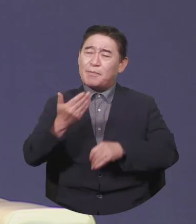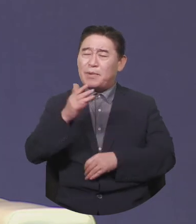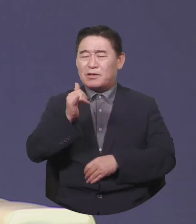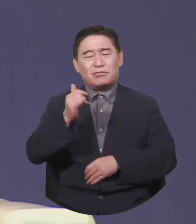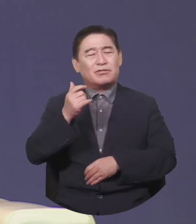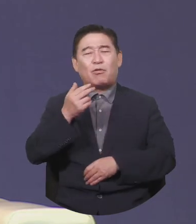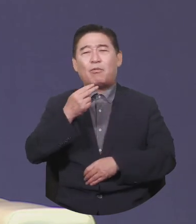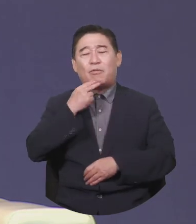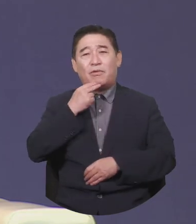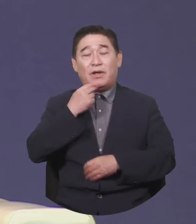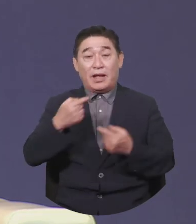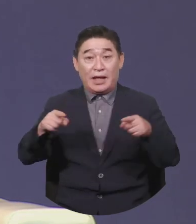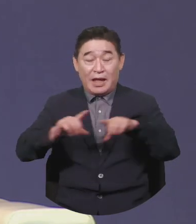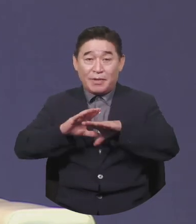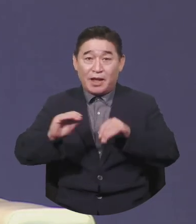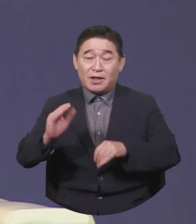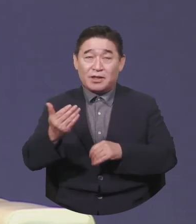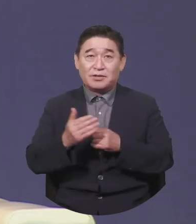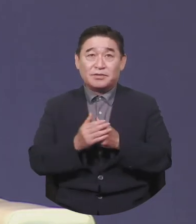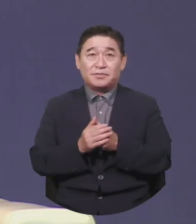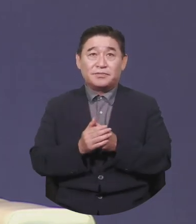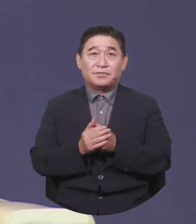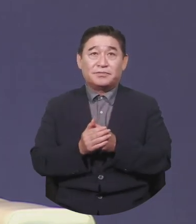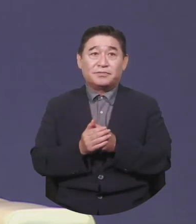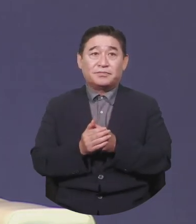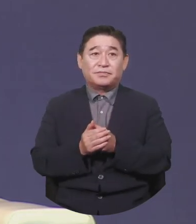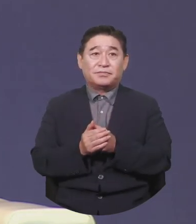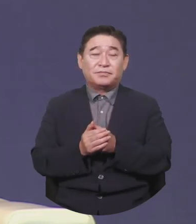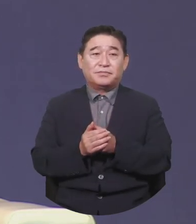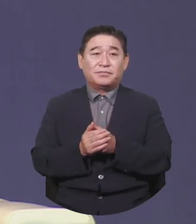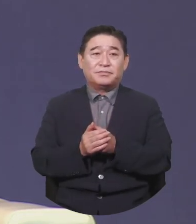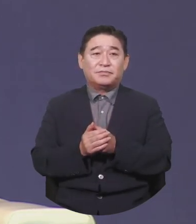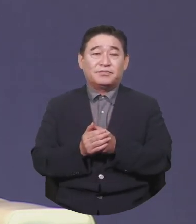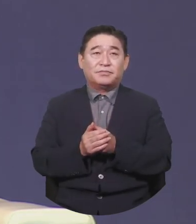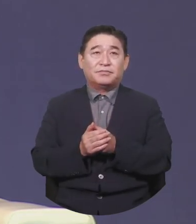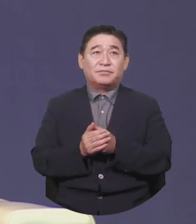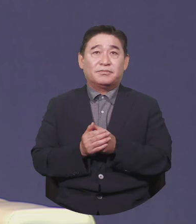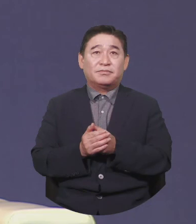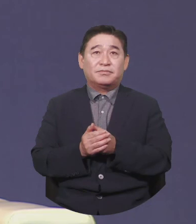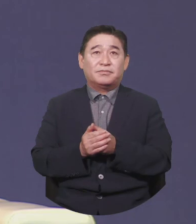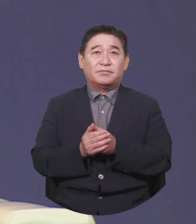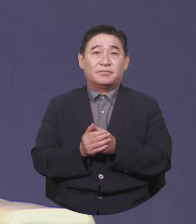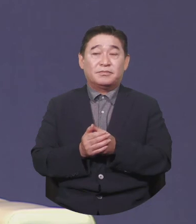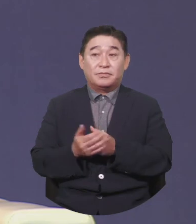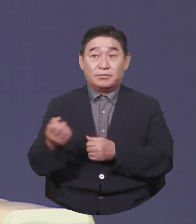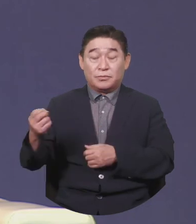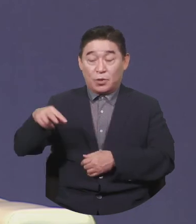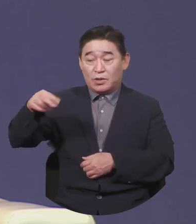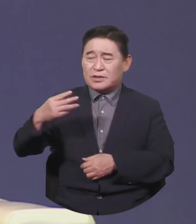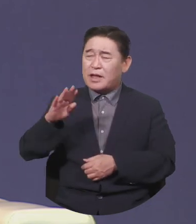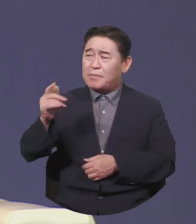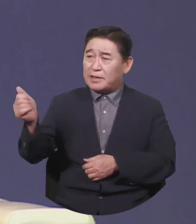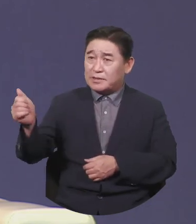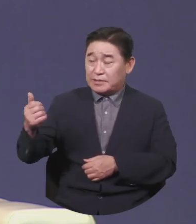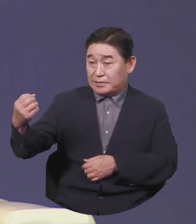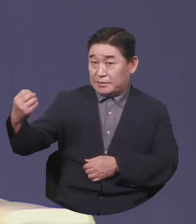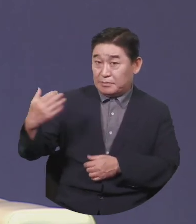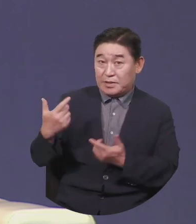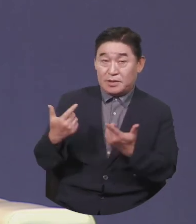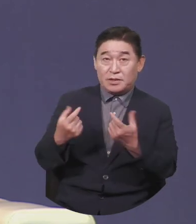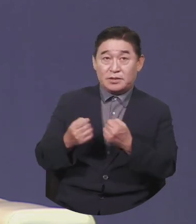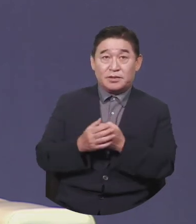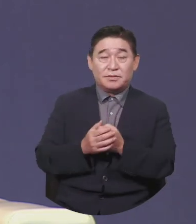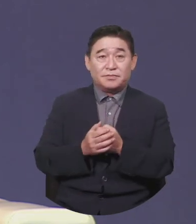I think, and I agree with Stefan when you said that would we be able to reach